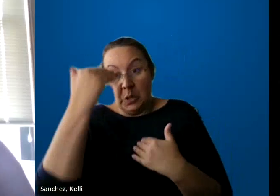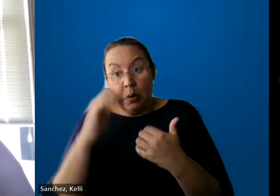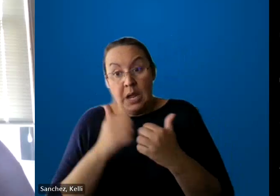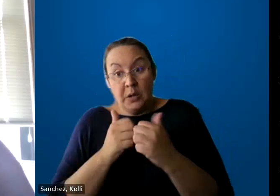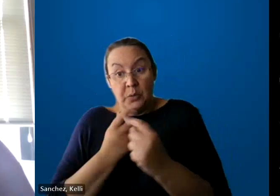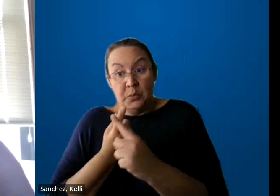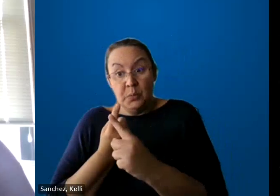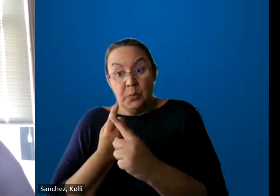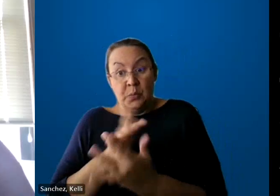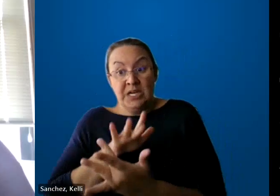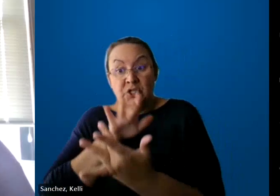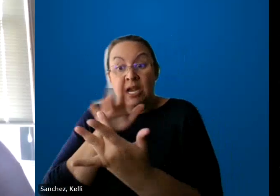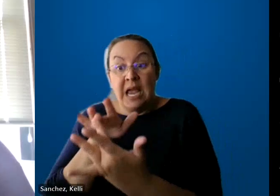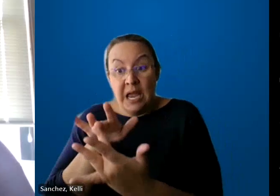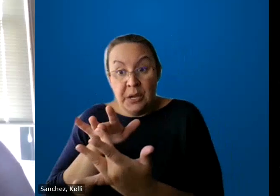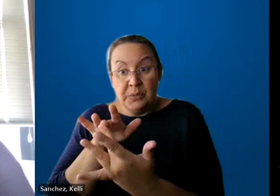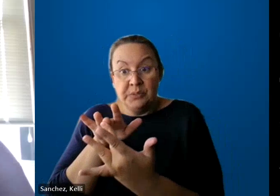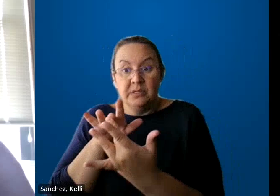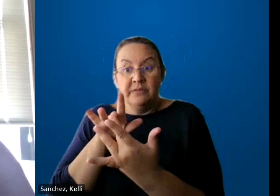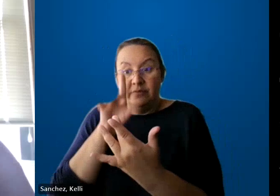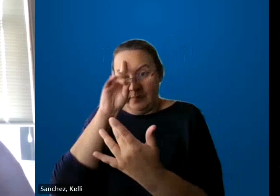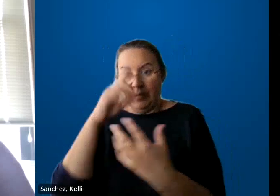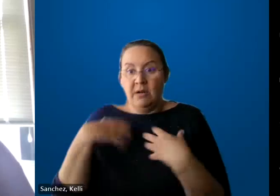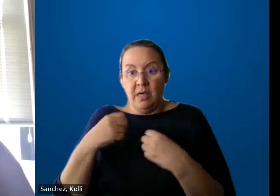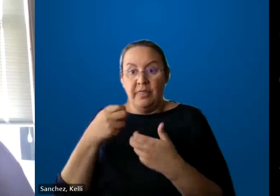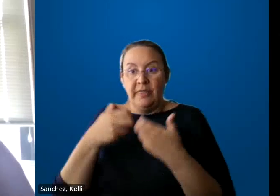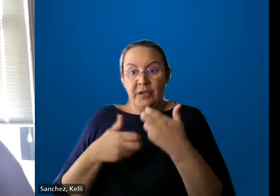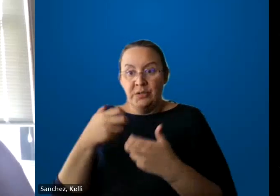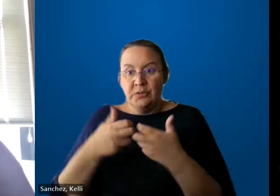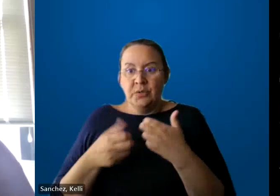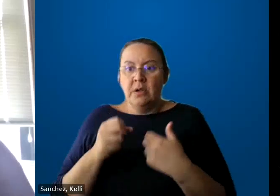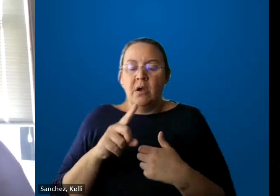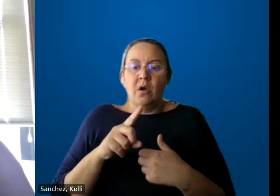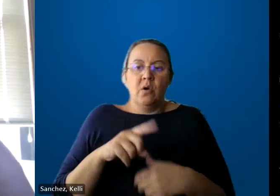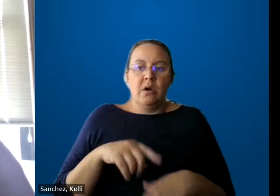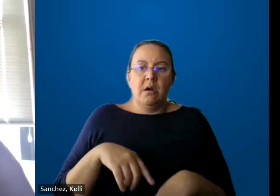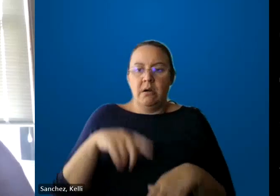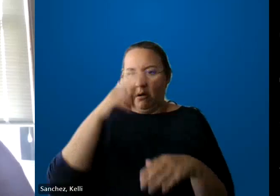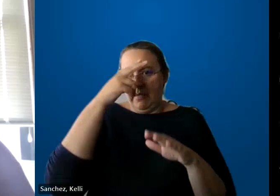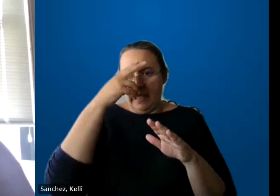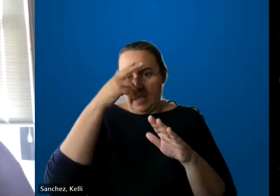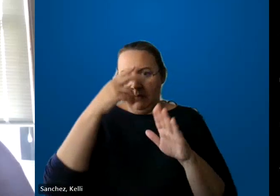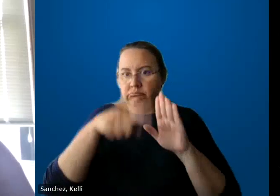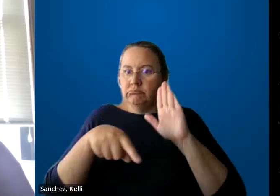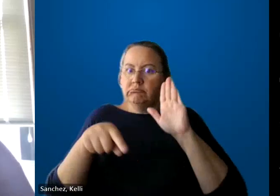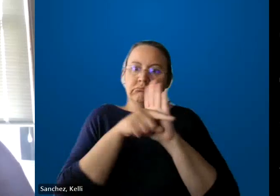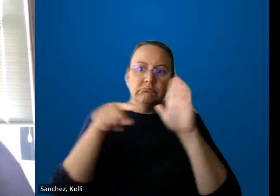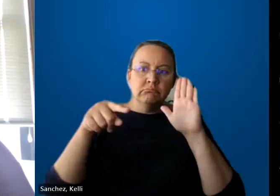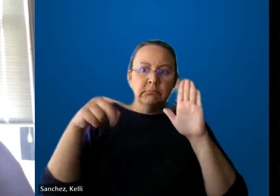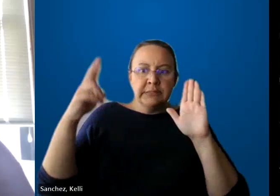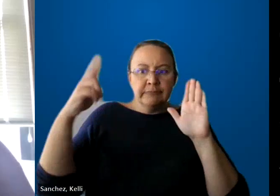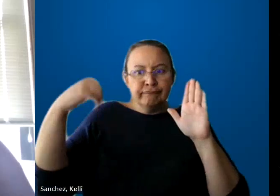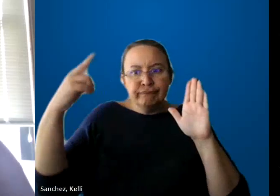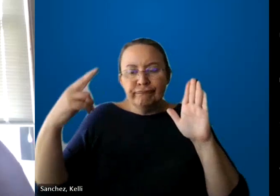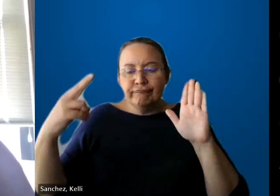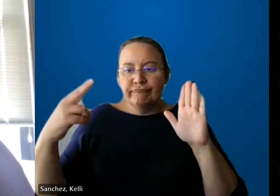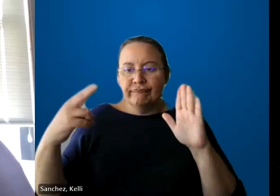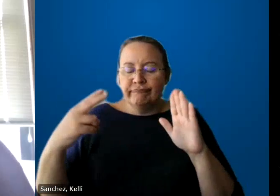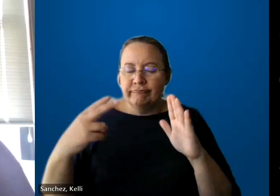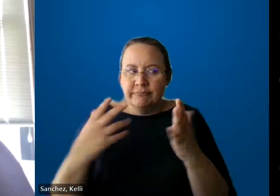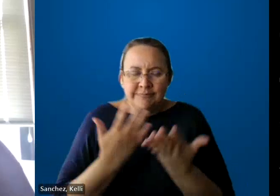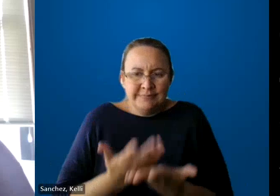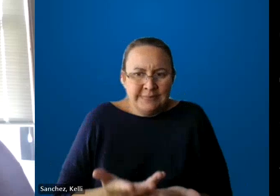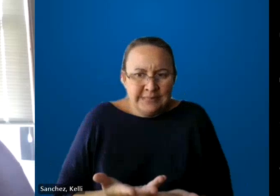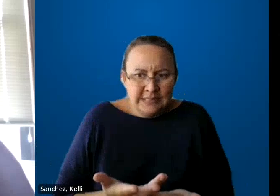out in times of mental health issues, or are they stigmatized and pushed to the side, and from that they're not